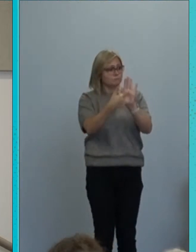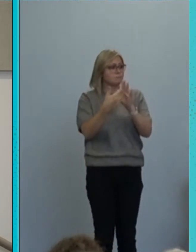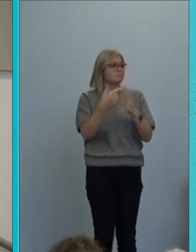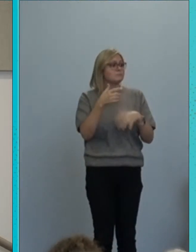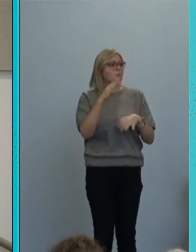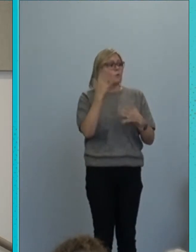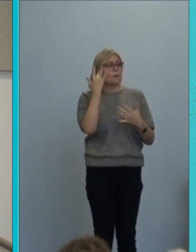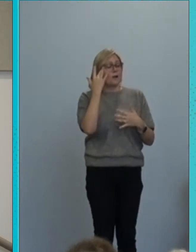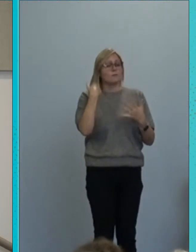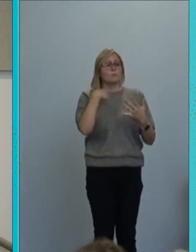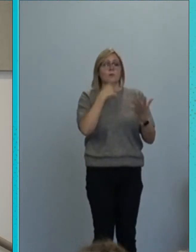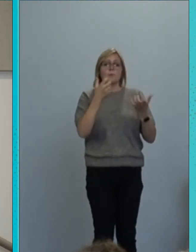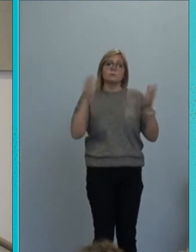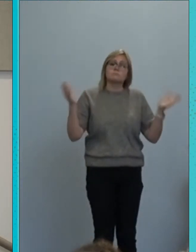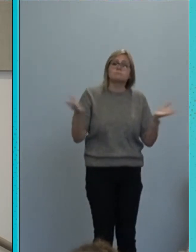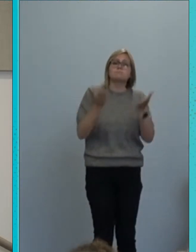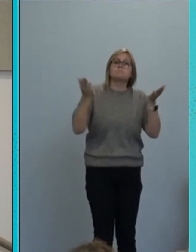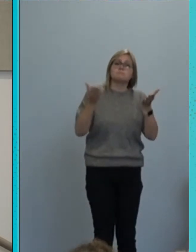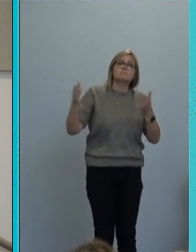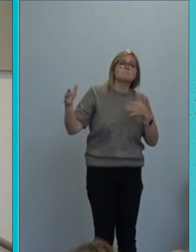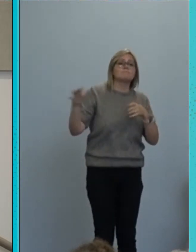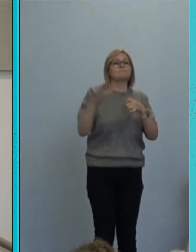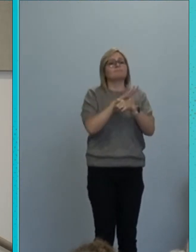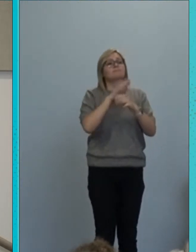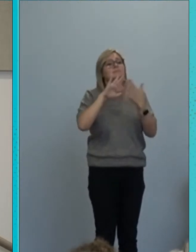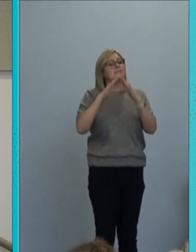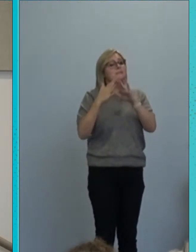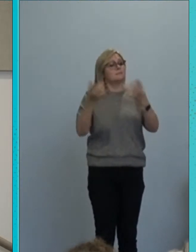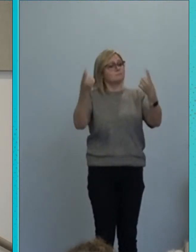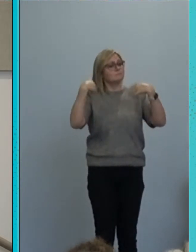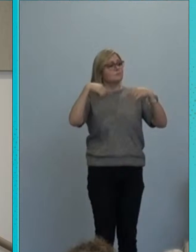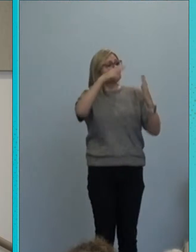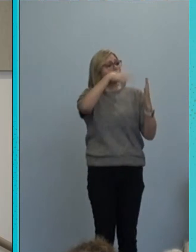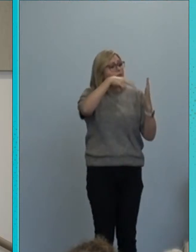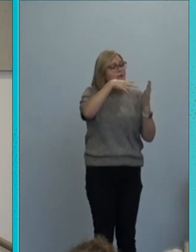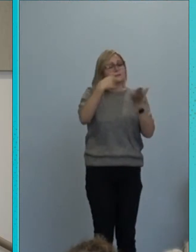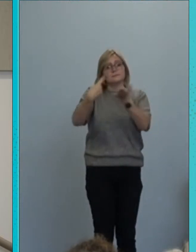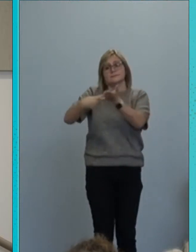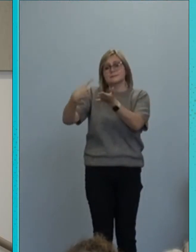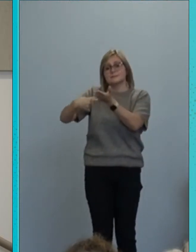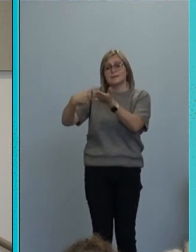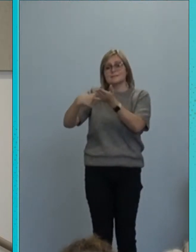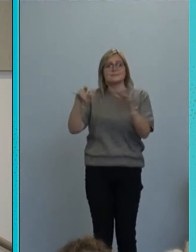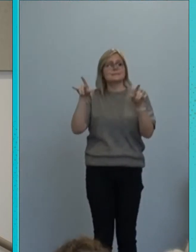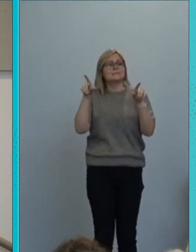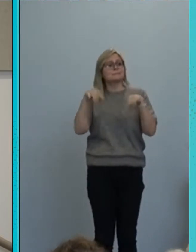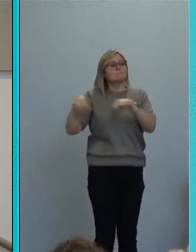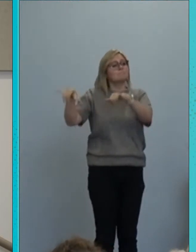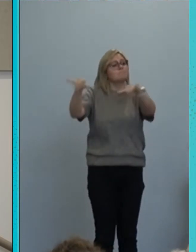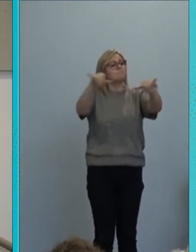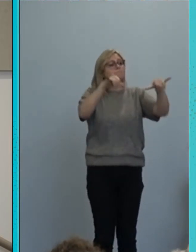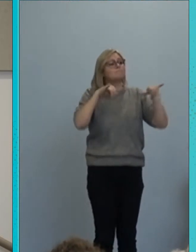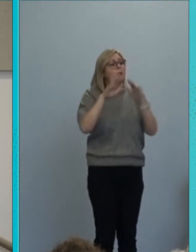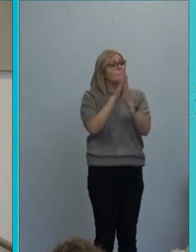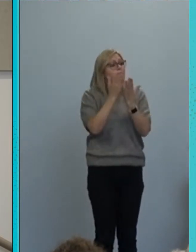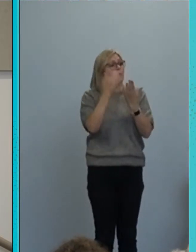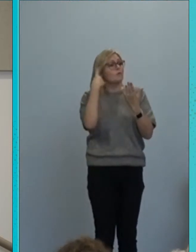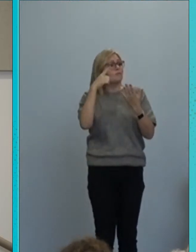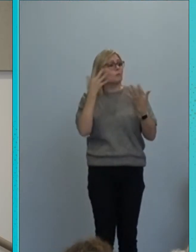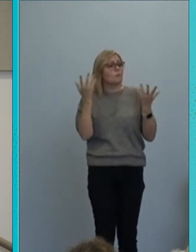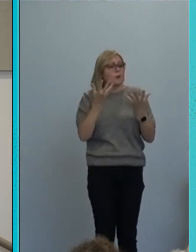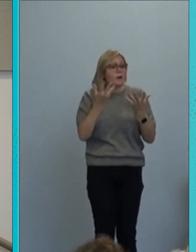encourage the entire city to read and discuss the same book in an effort to